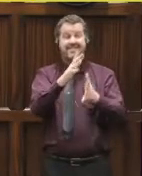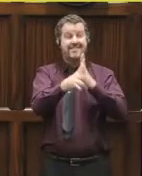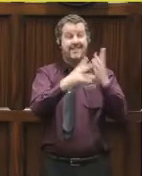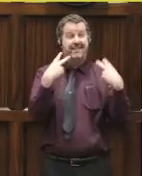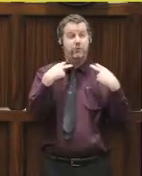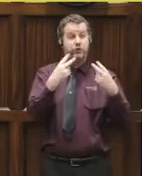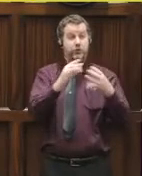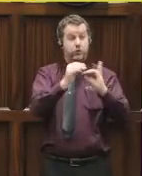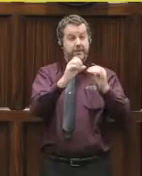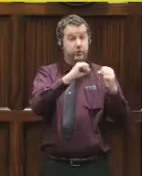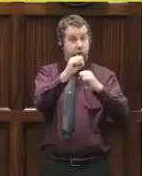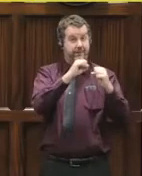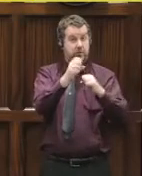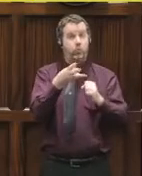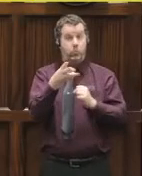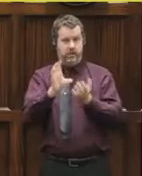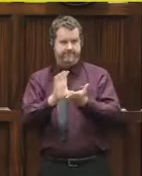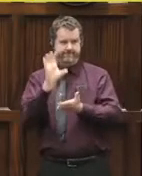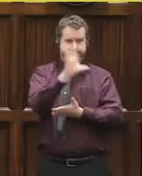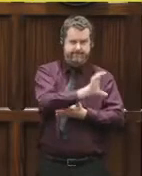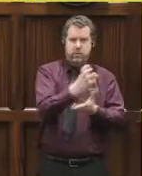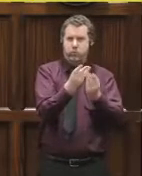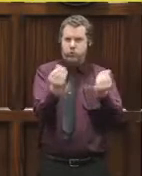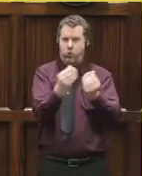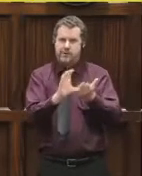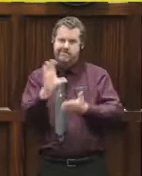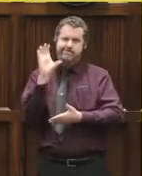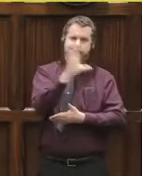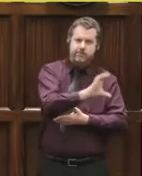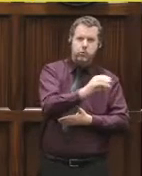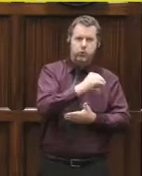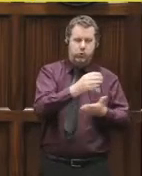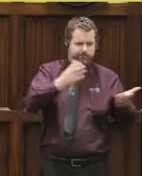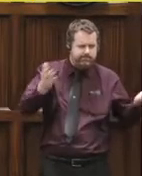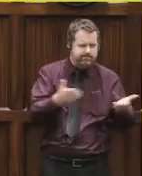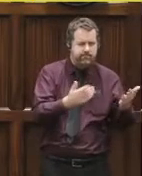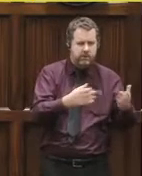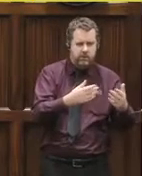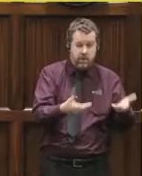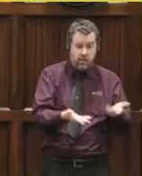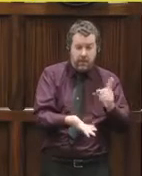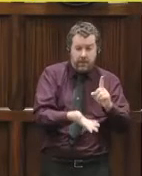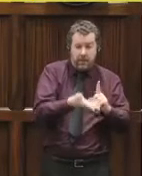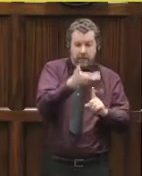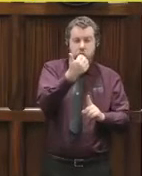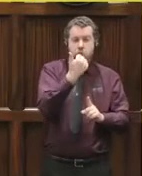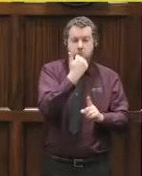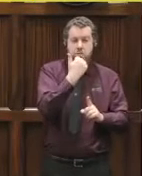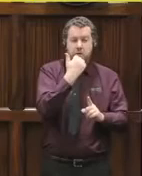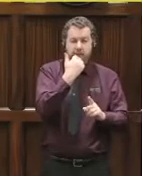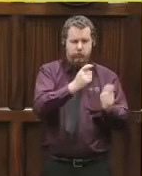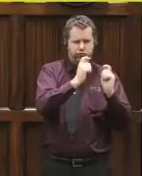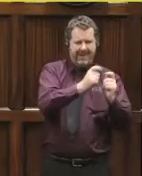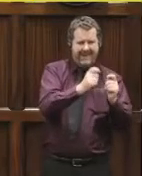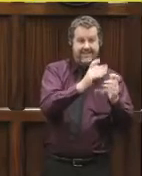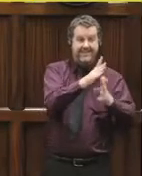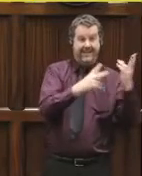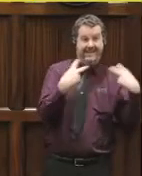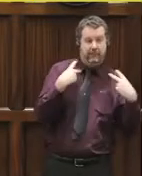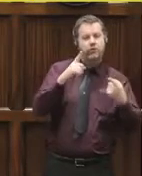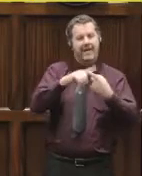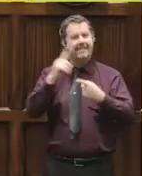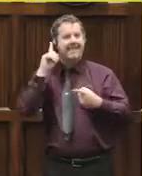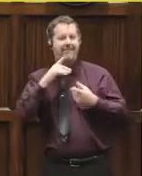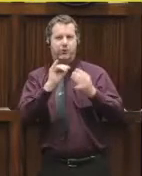SLIS, will be resourced to increase the number of trained sign language and deaf interpreters. A